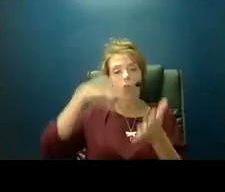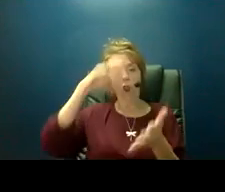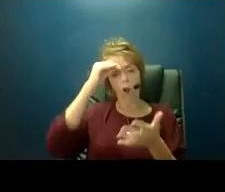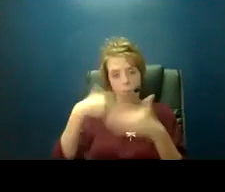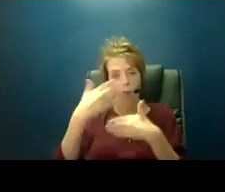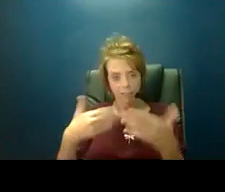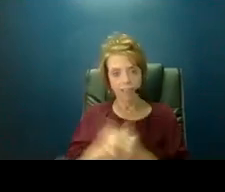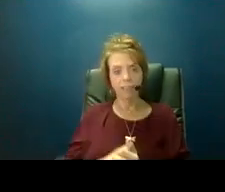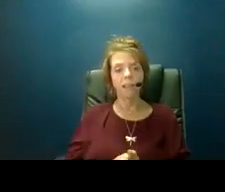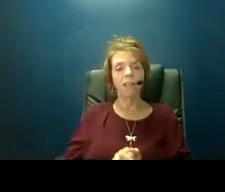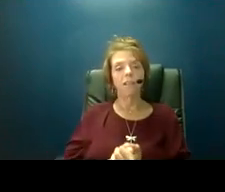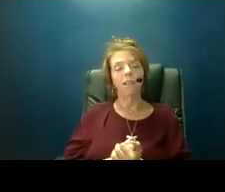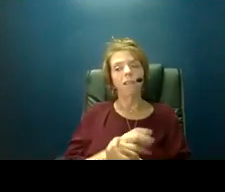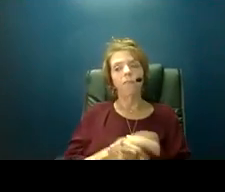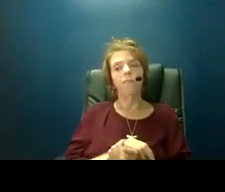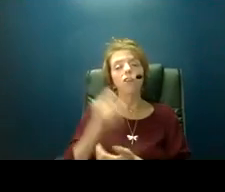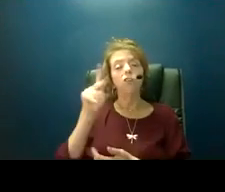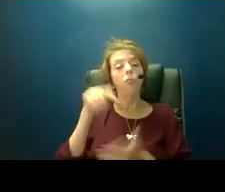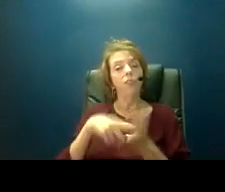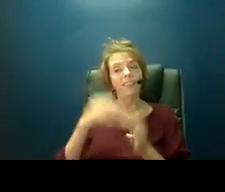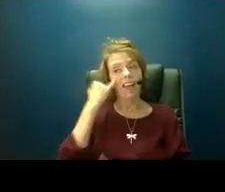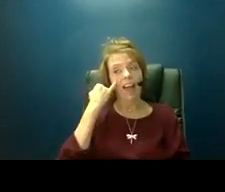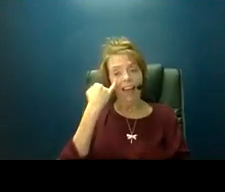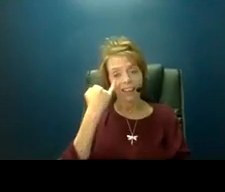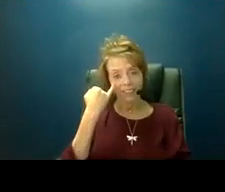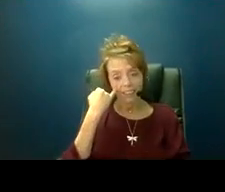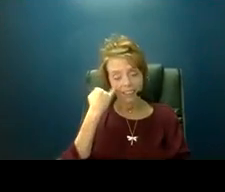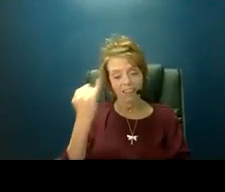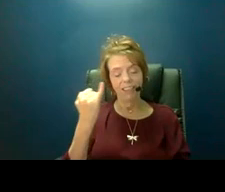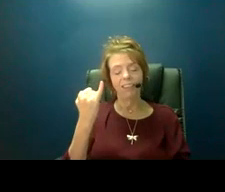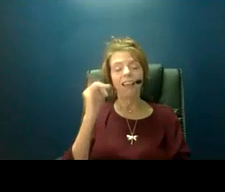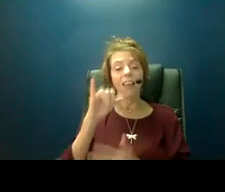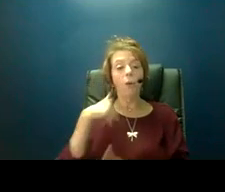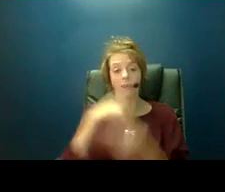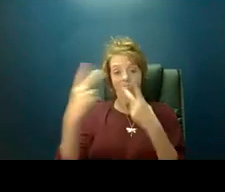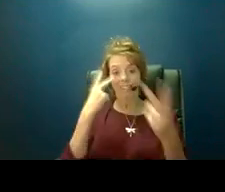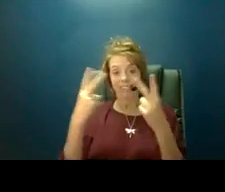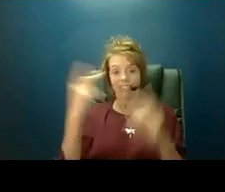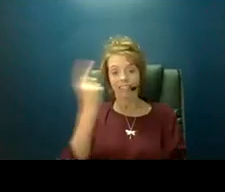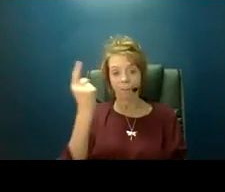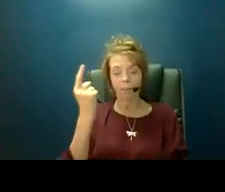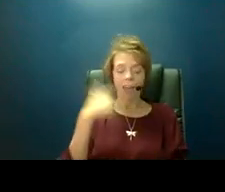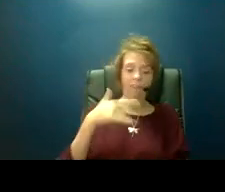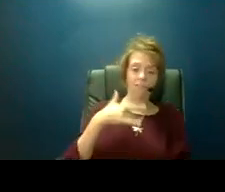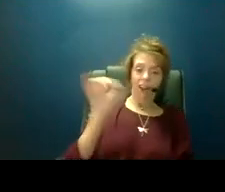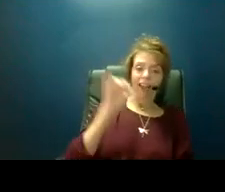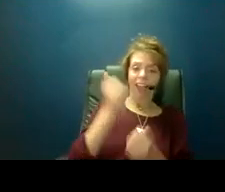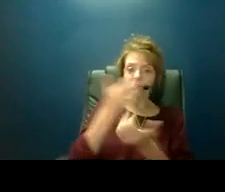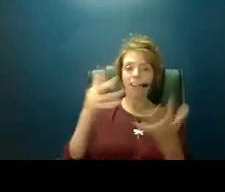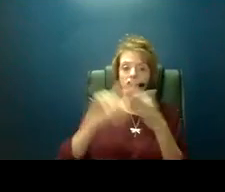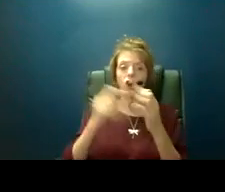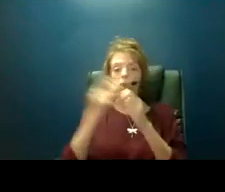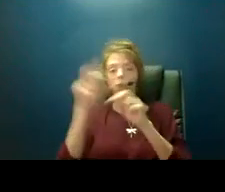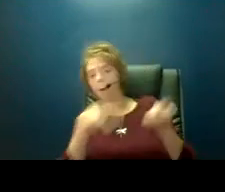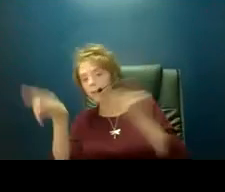So this idea that we see something, I feel like everything starts with an observation.